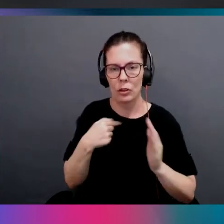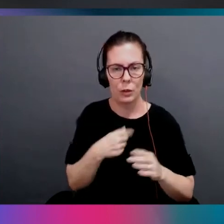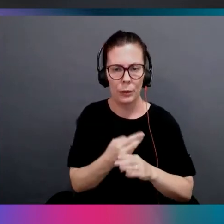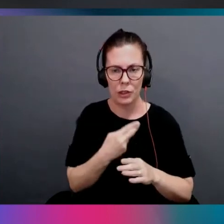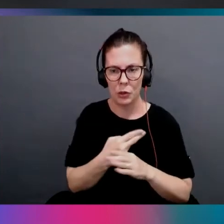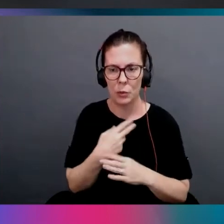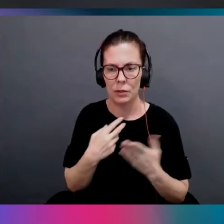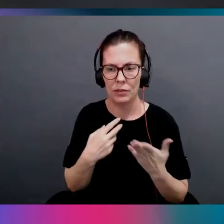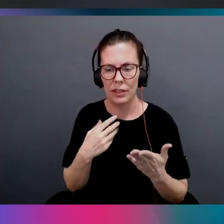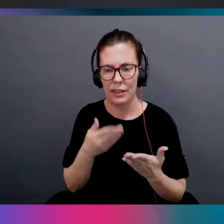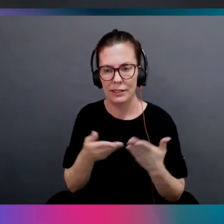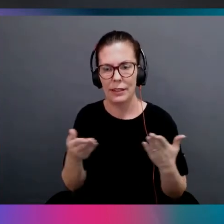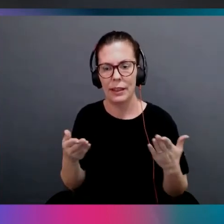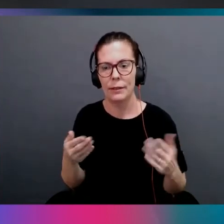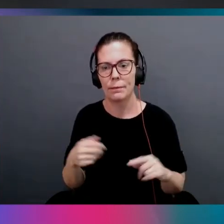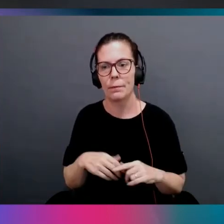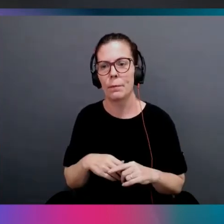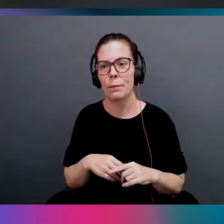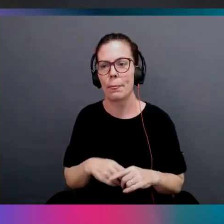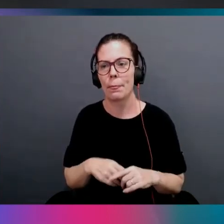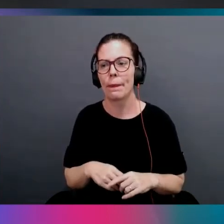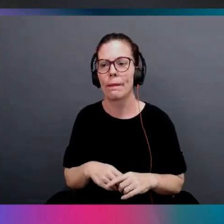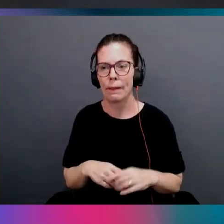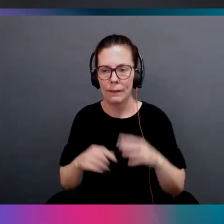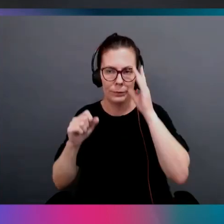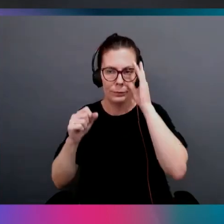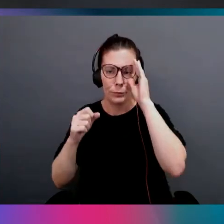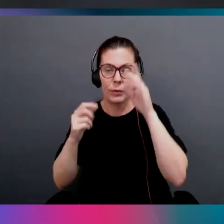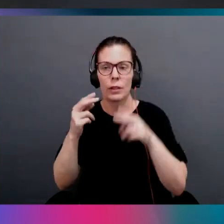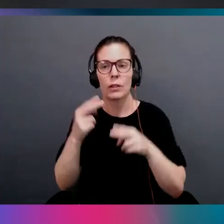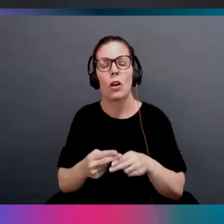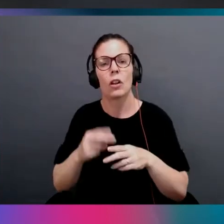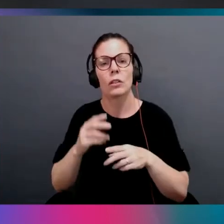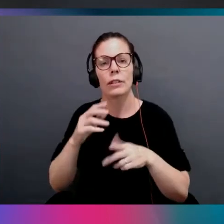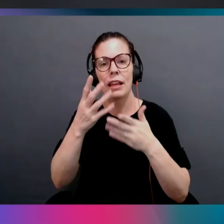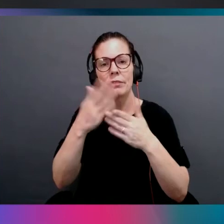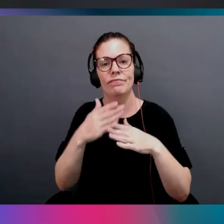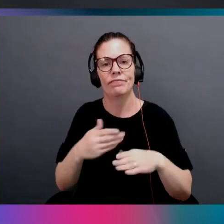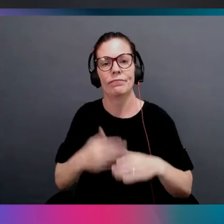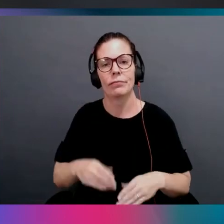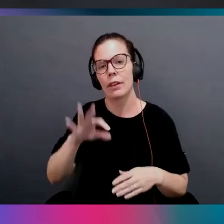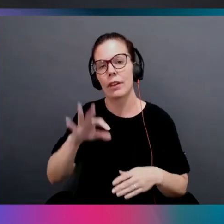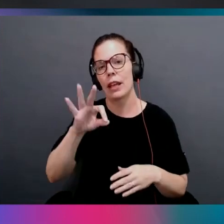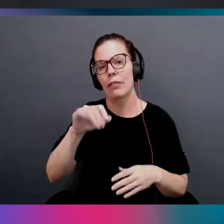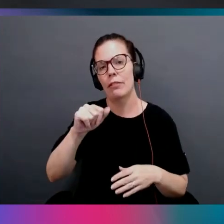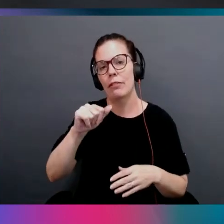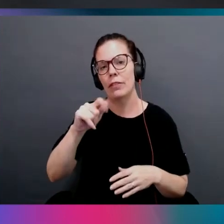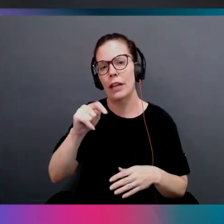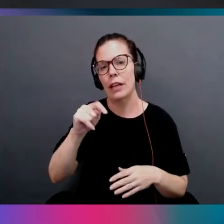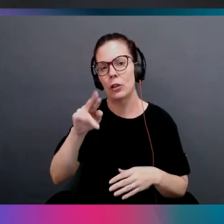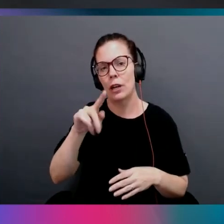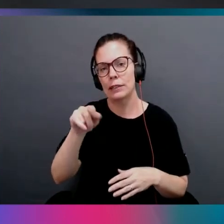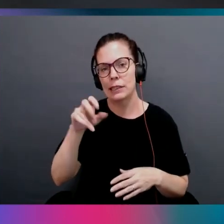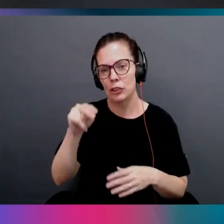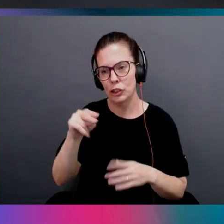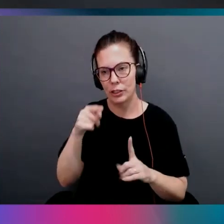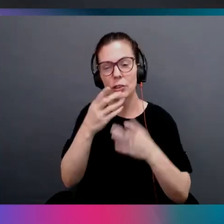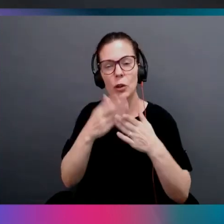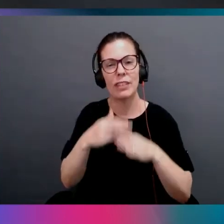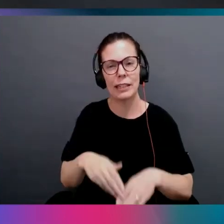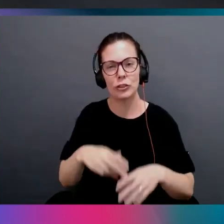type of thing. One of those is called factorization. Okay. So, factorization machines, again, it's